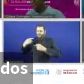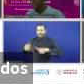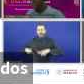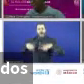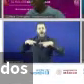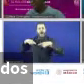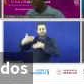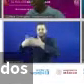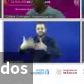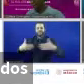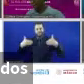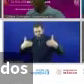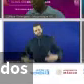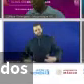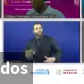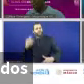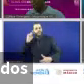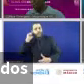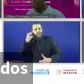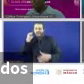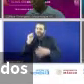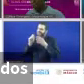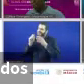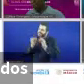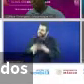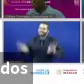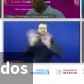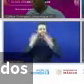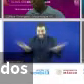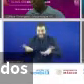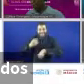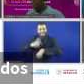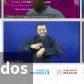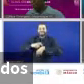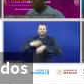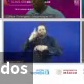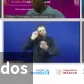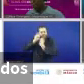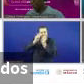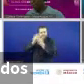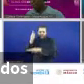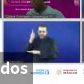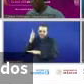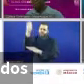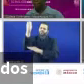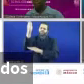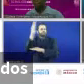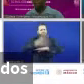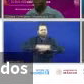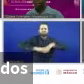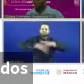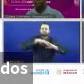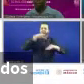equal opportunities. And then I think also keep on discussing this very